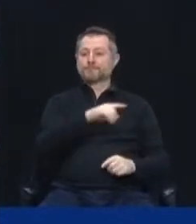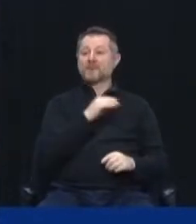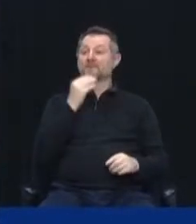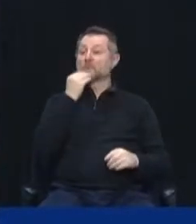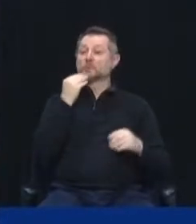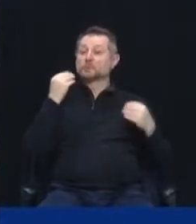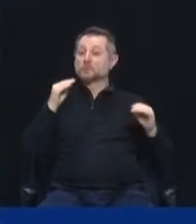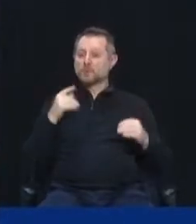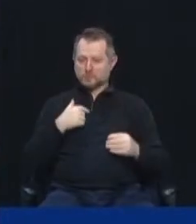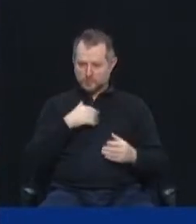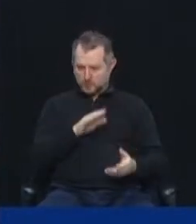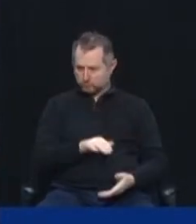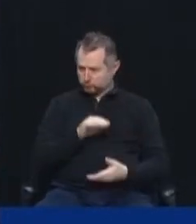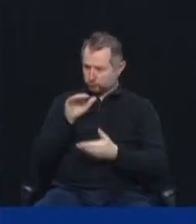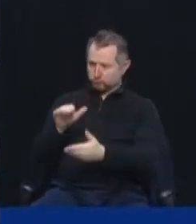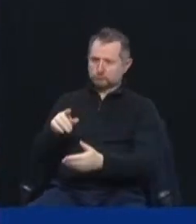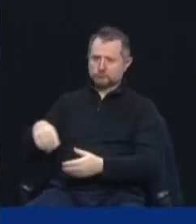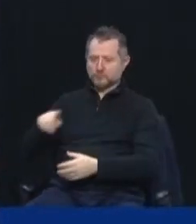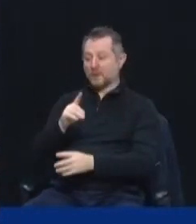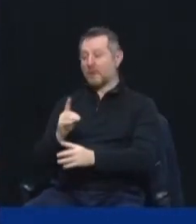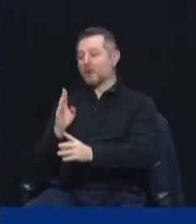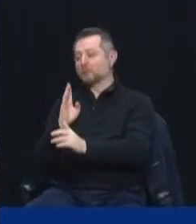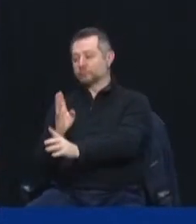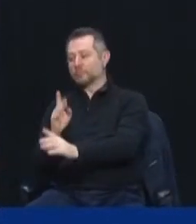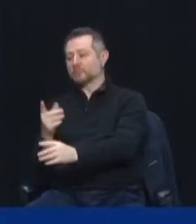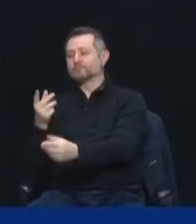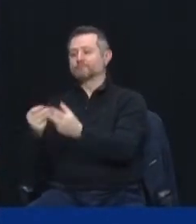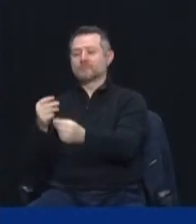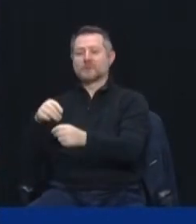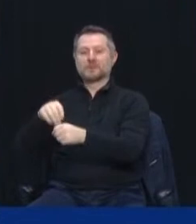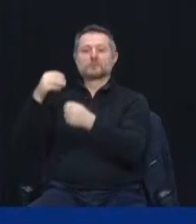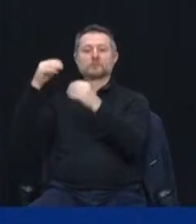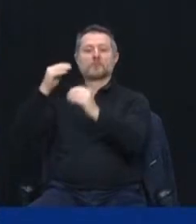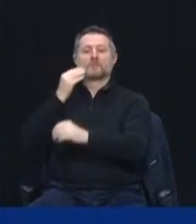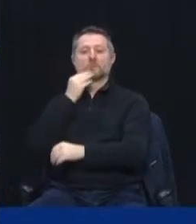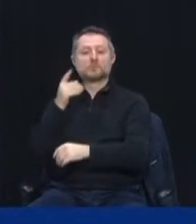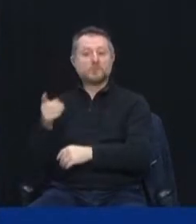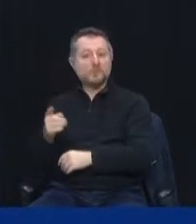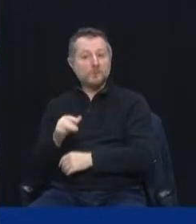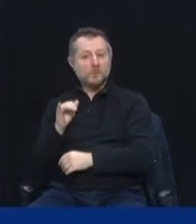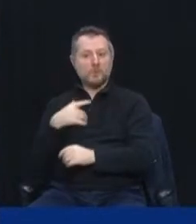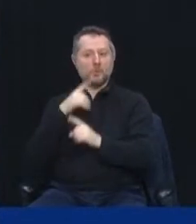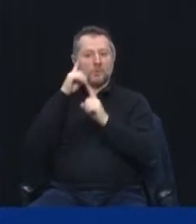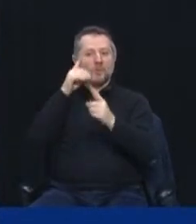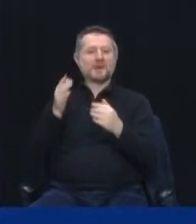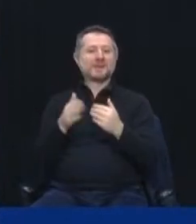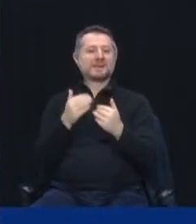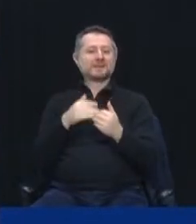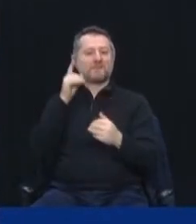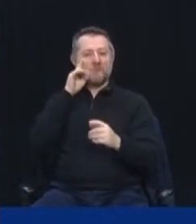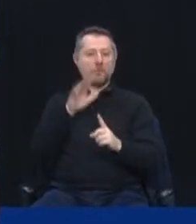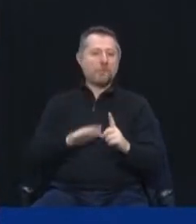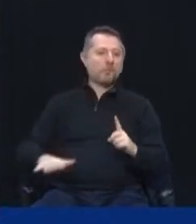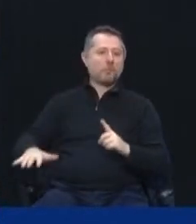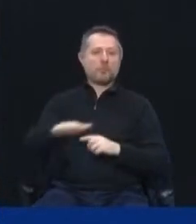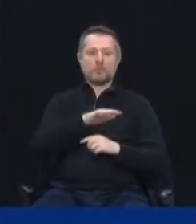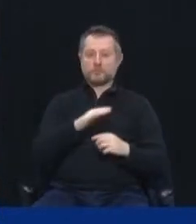stores where you work to make it easy. And